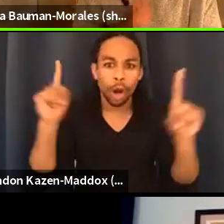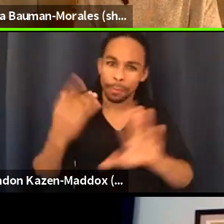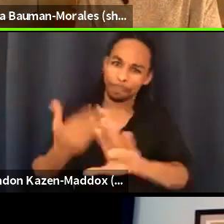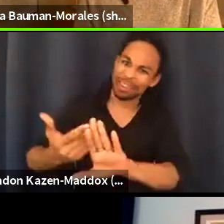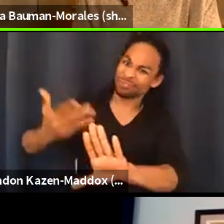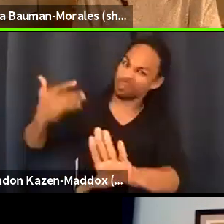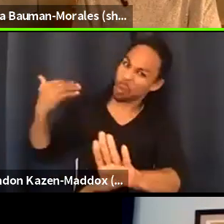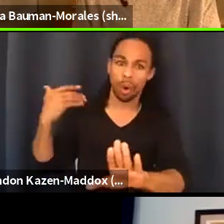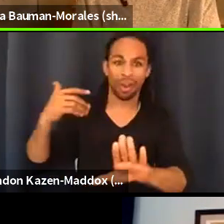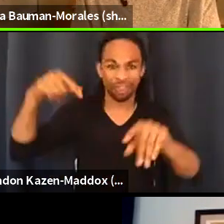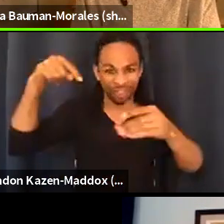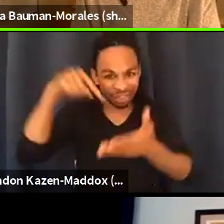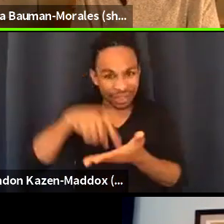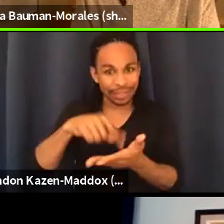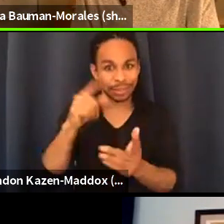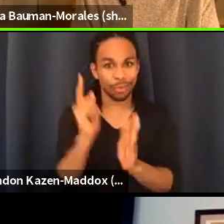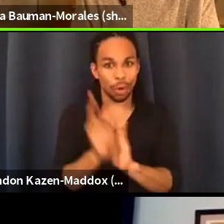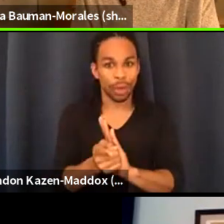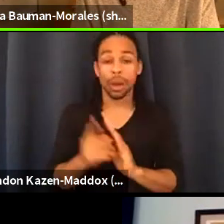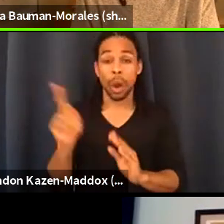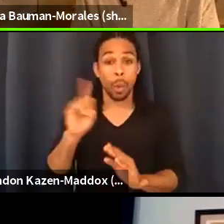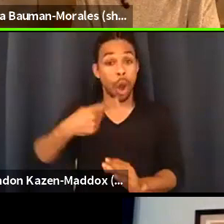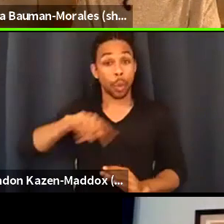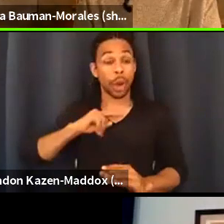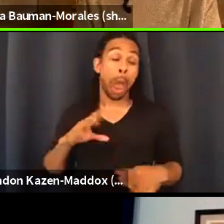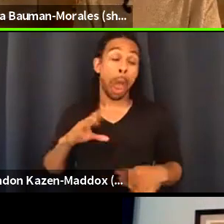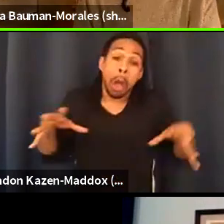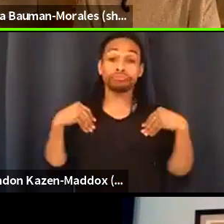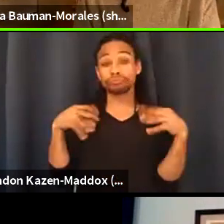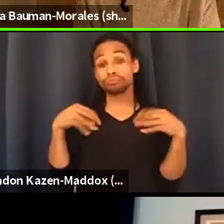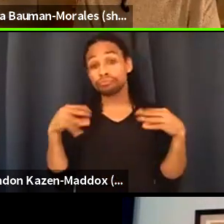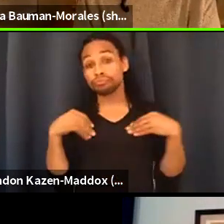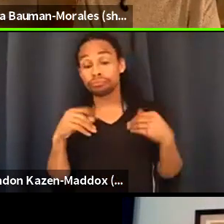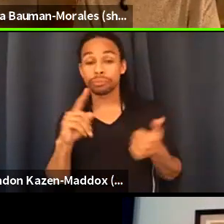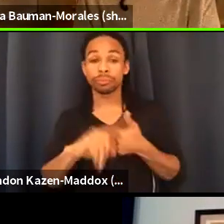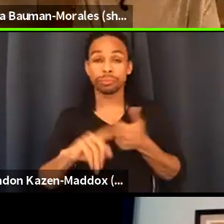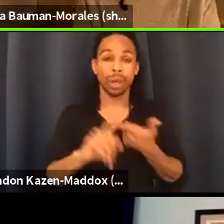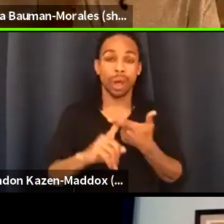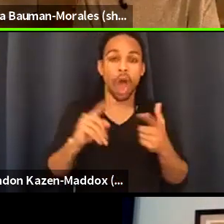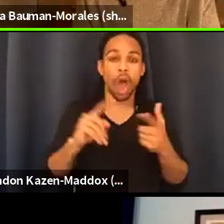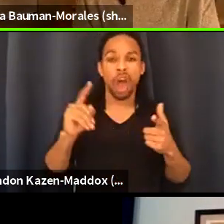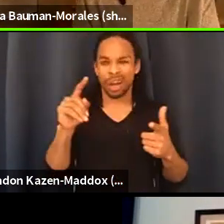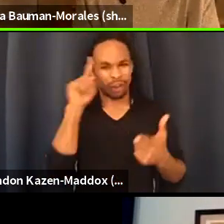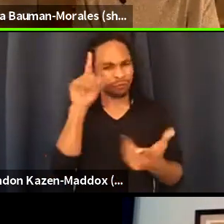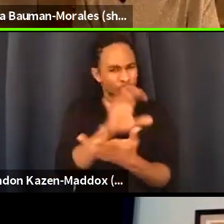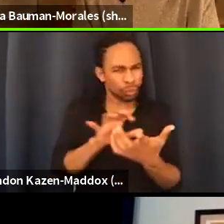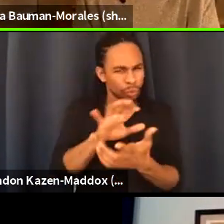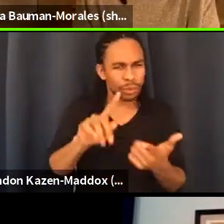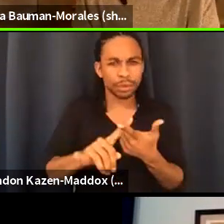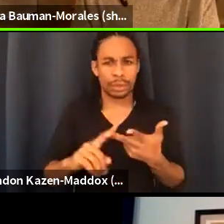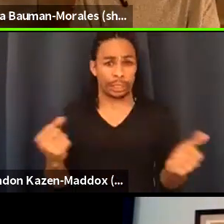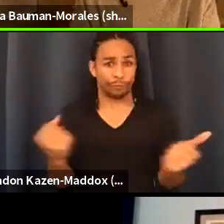complicit, confused, afraid, or willing to gain from others' losses.